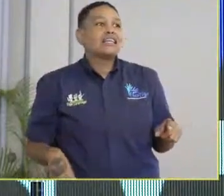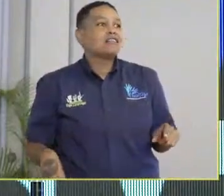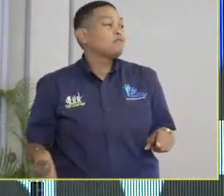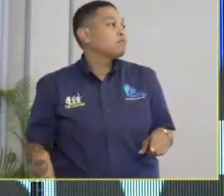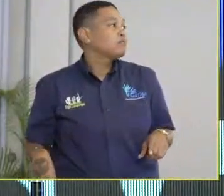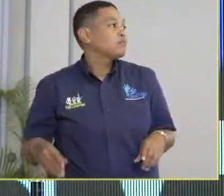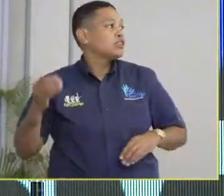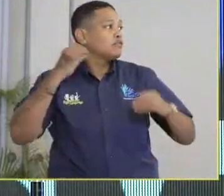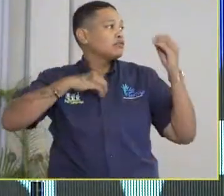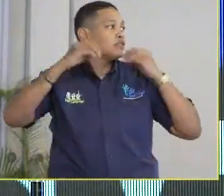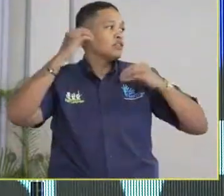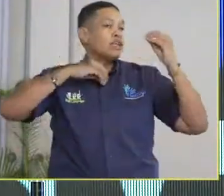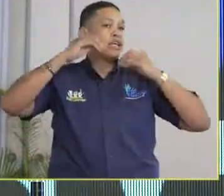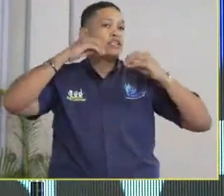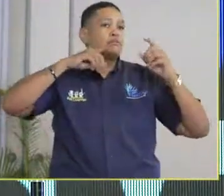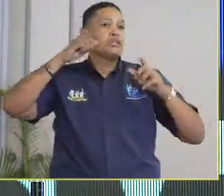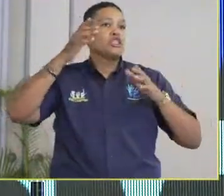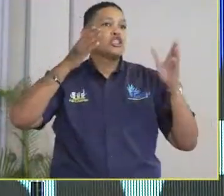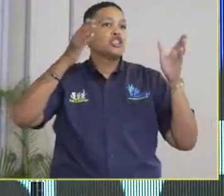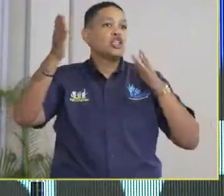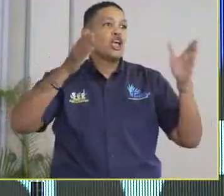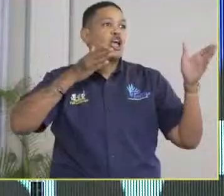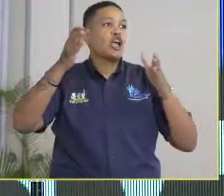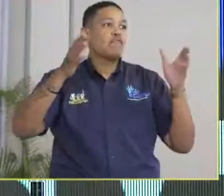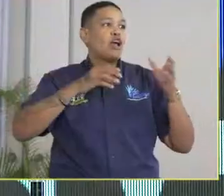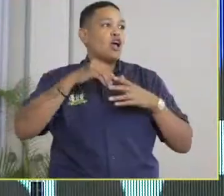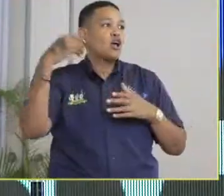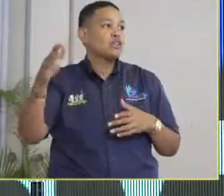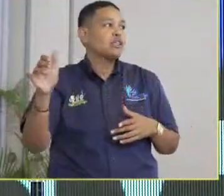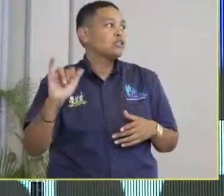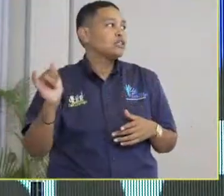some refreshments to be served on the outside